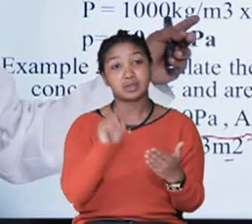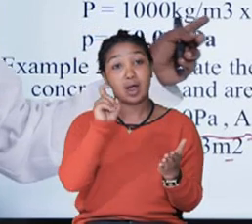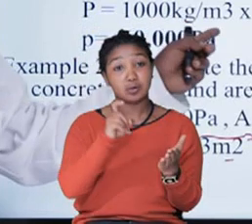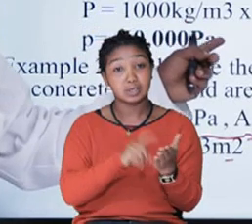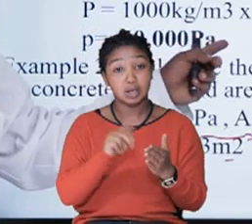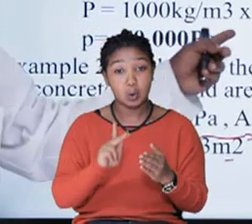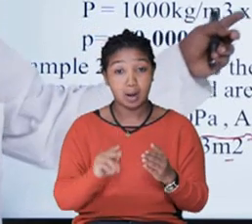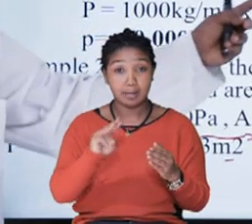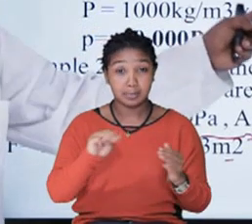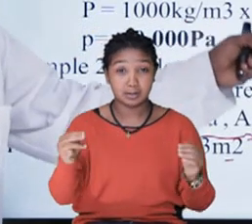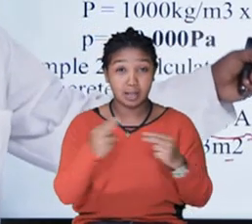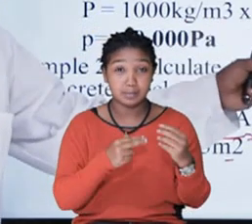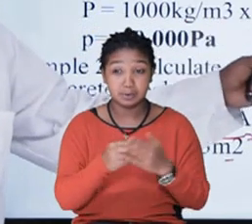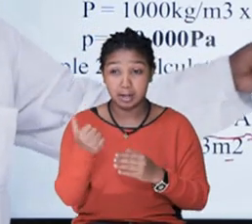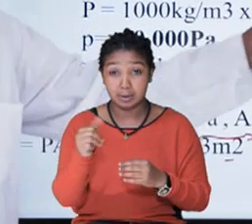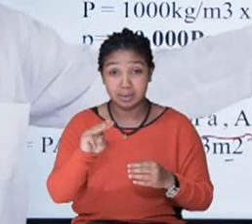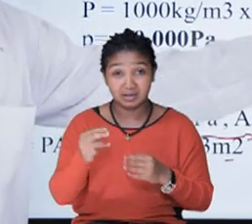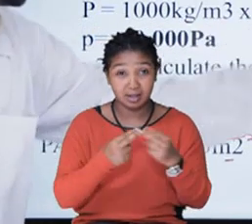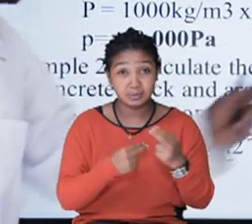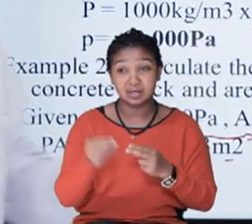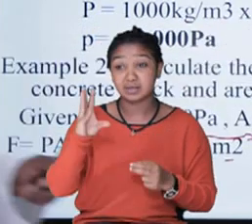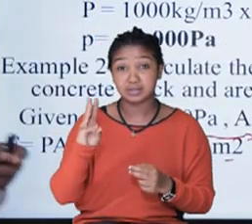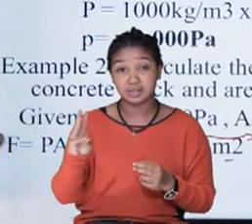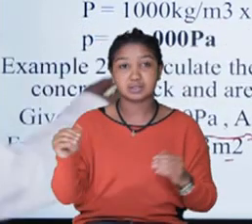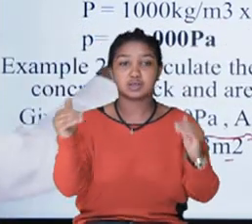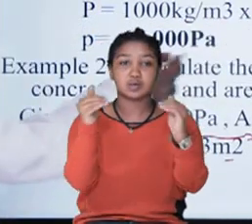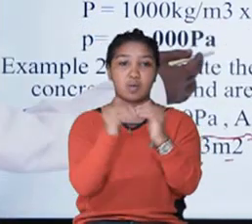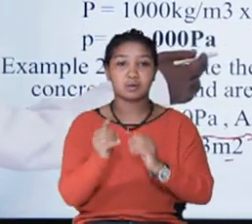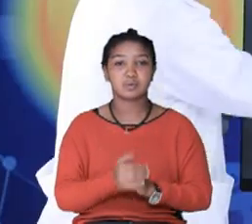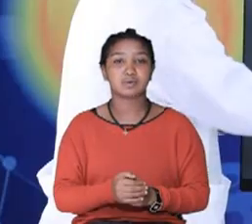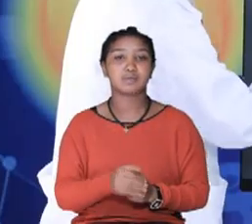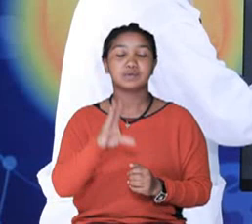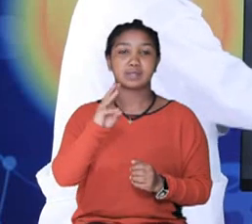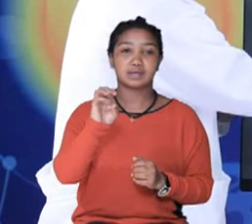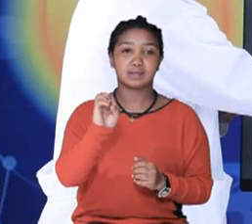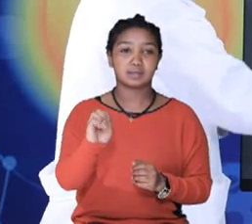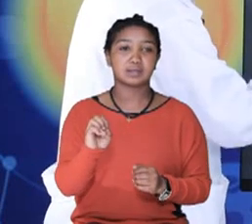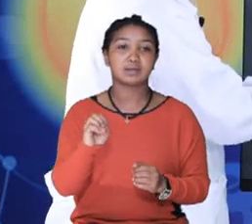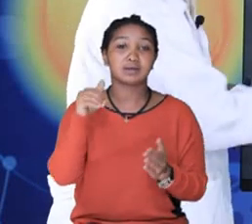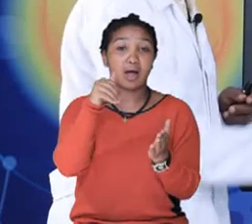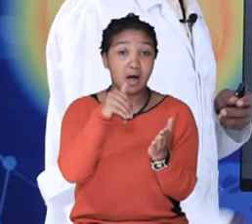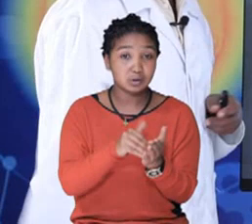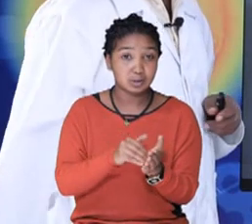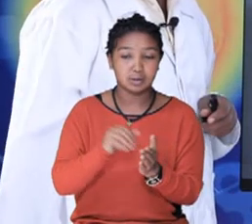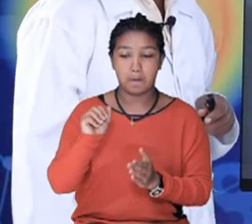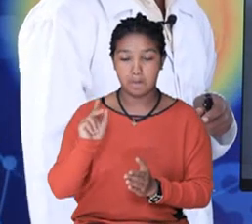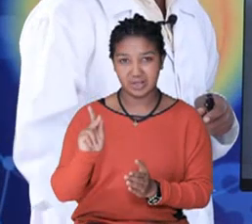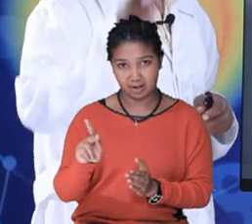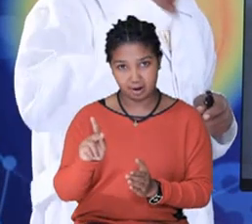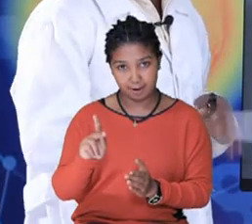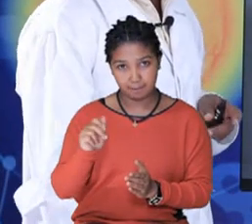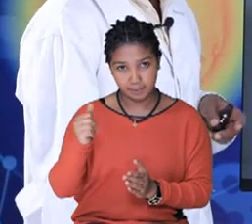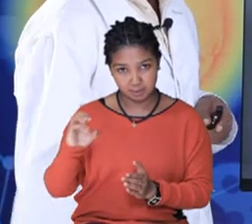1,000 kilograms per meter cube times 10 meters times 6 is equals to 60,000 Pascal.